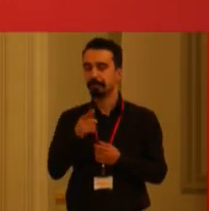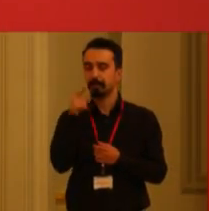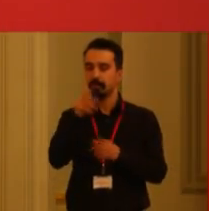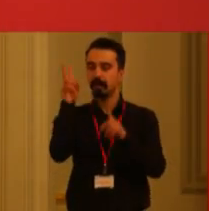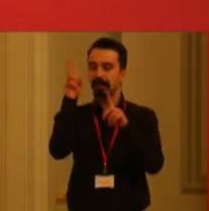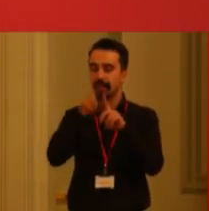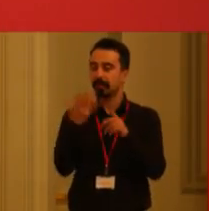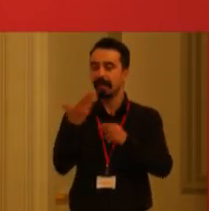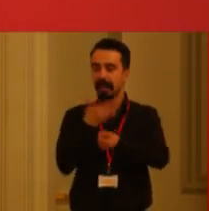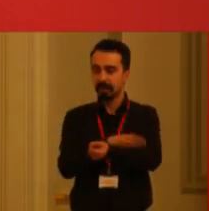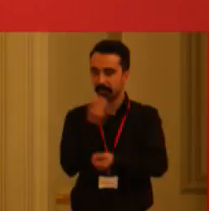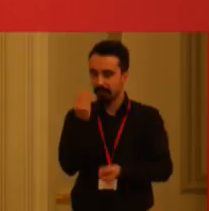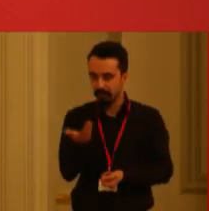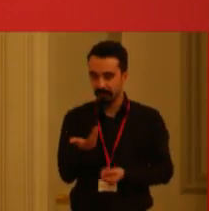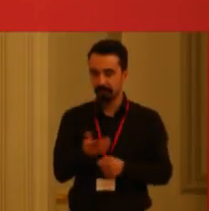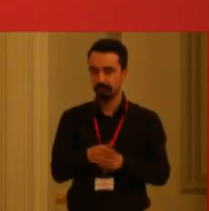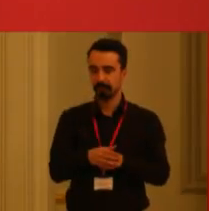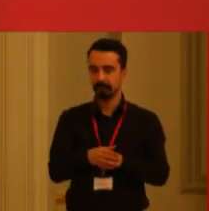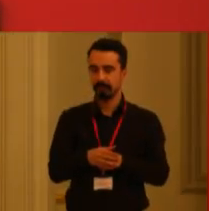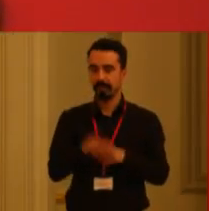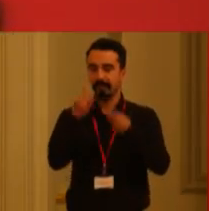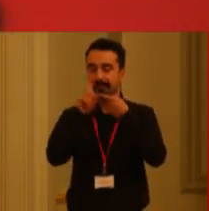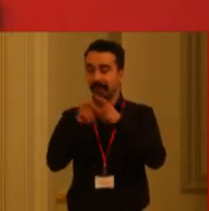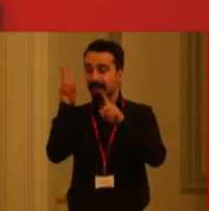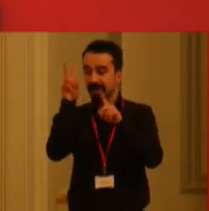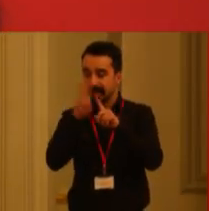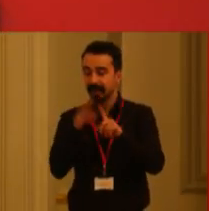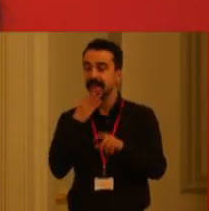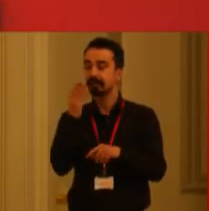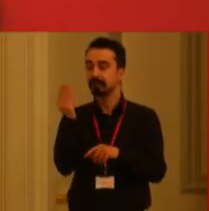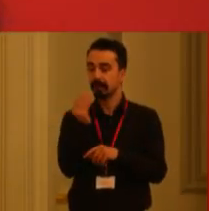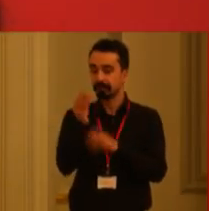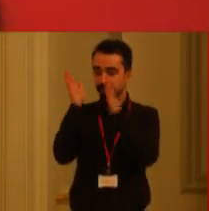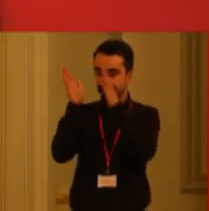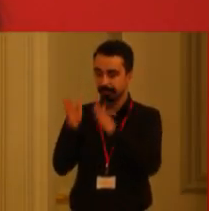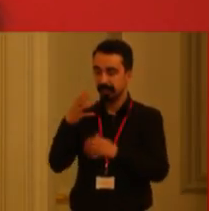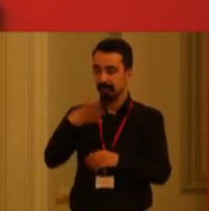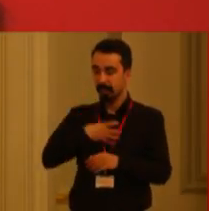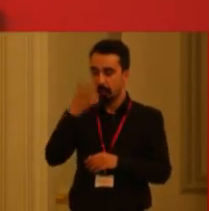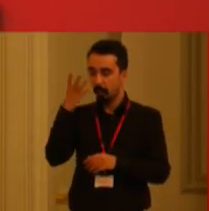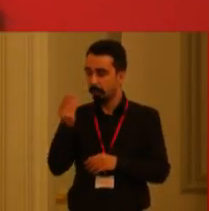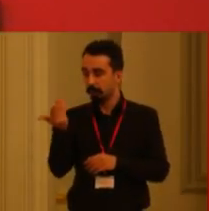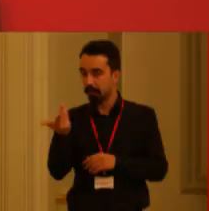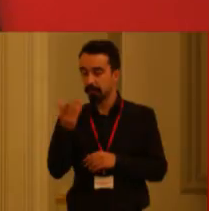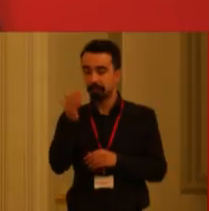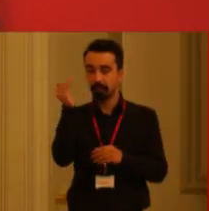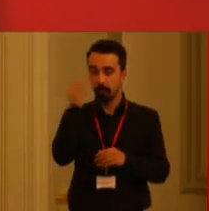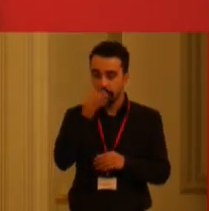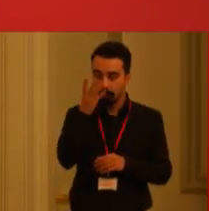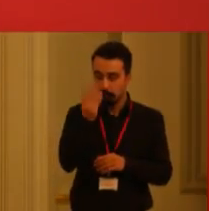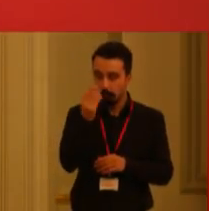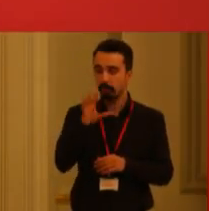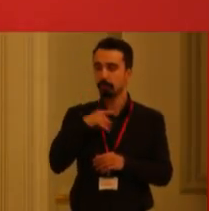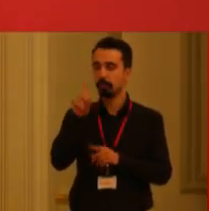is it pretension or is it real participation? So what does this participation serve for? And as they participate,